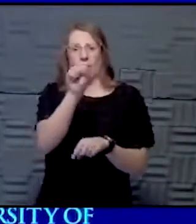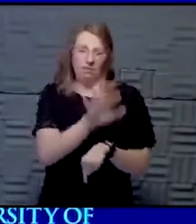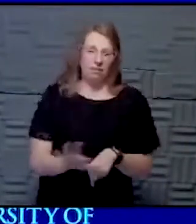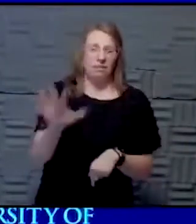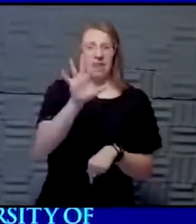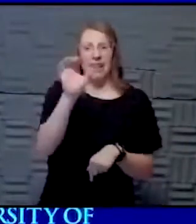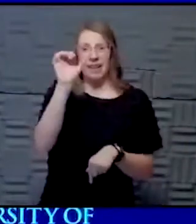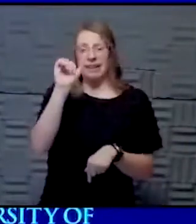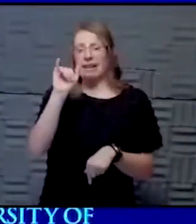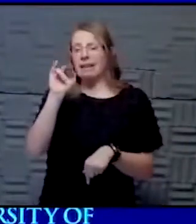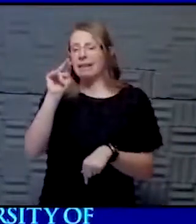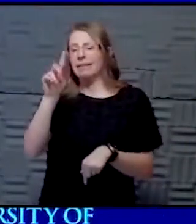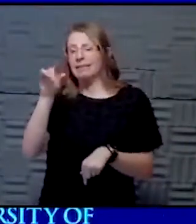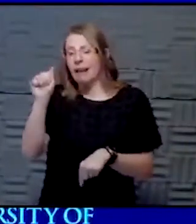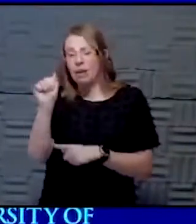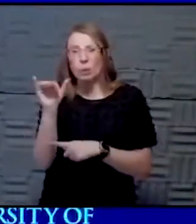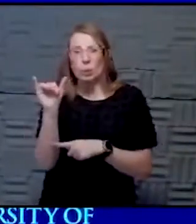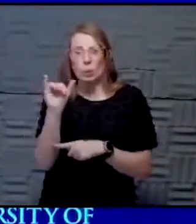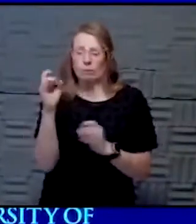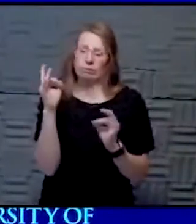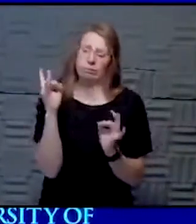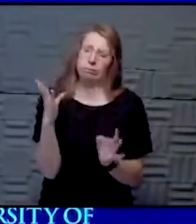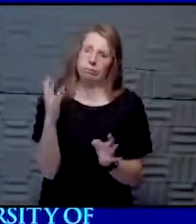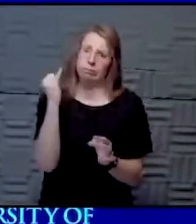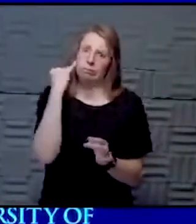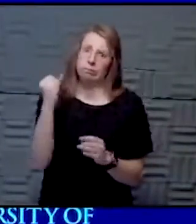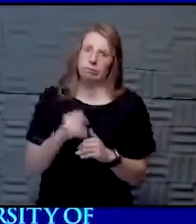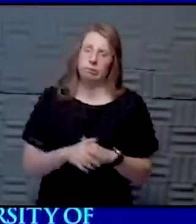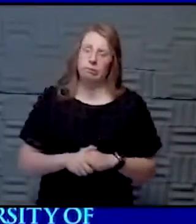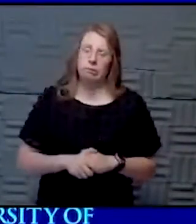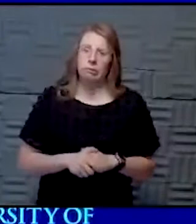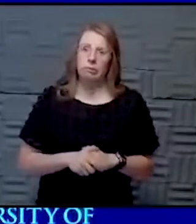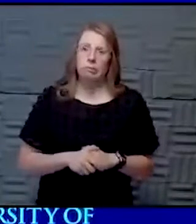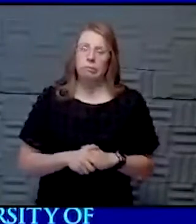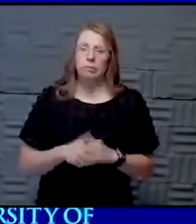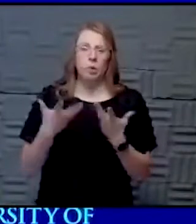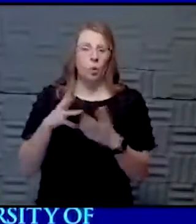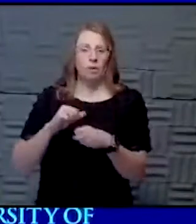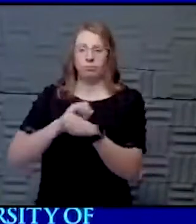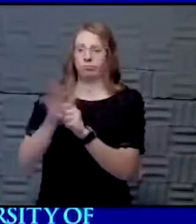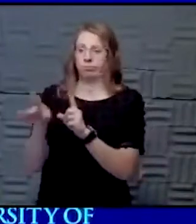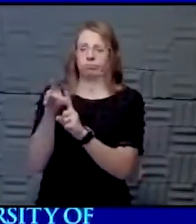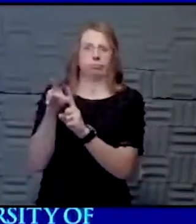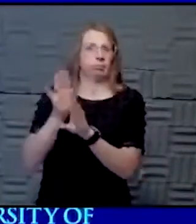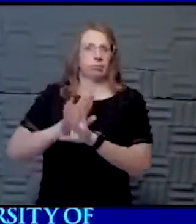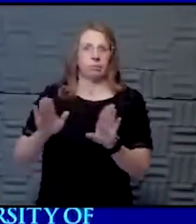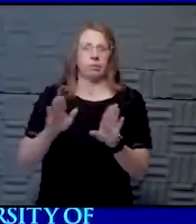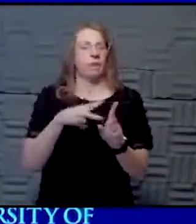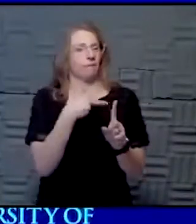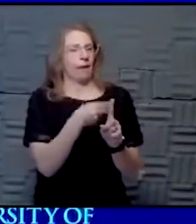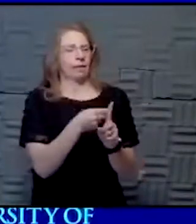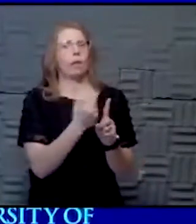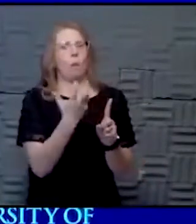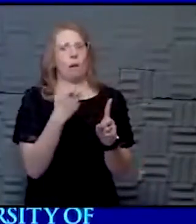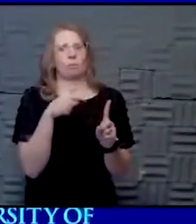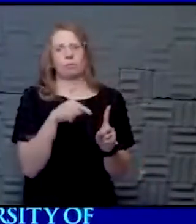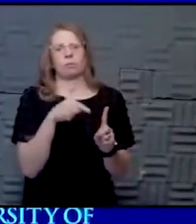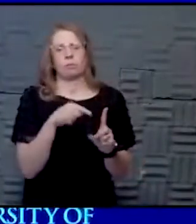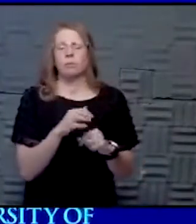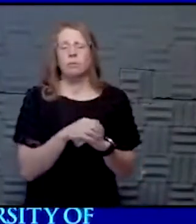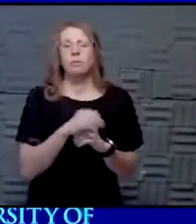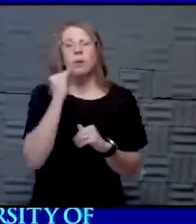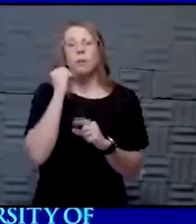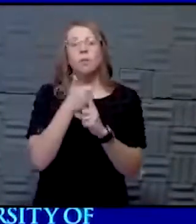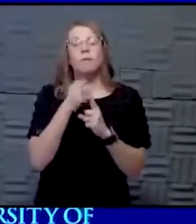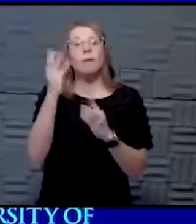India. That's a terrible idea. So the only real answer is to get everybody vaccinated, because otherwise, if you're thinking,